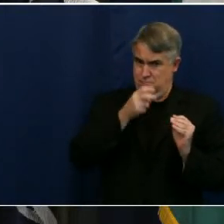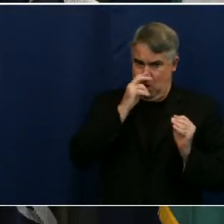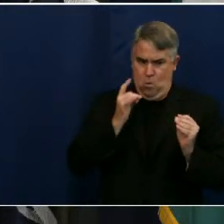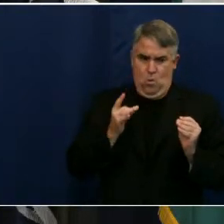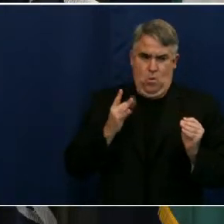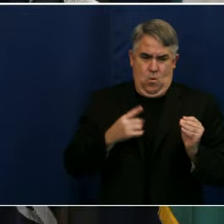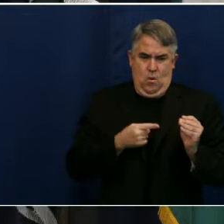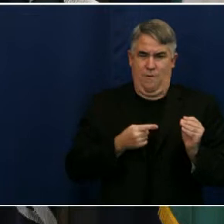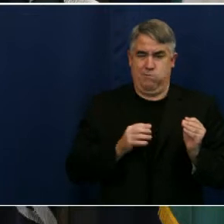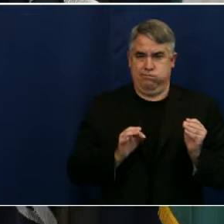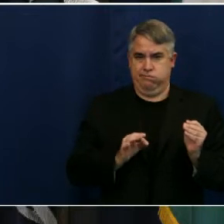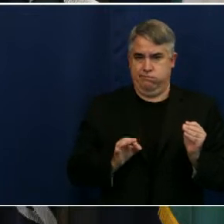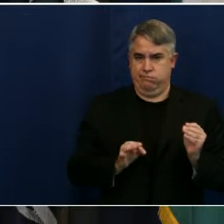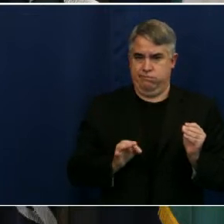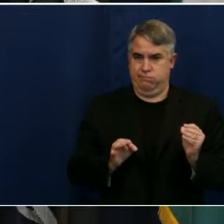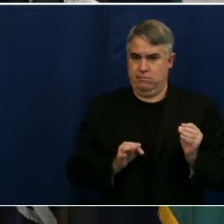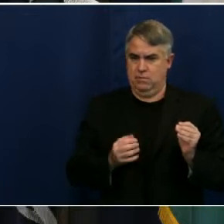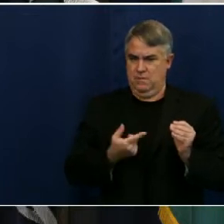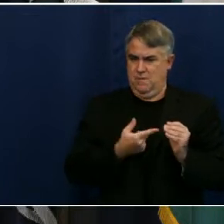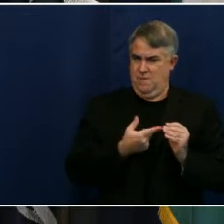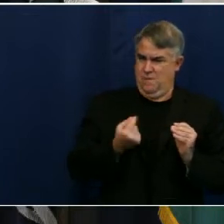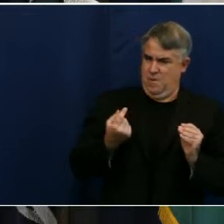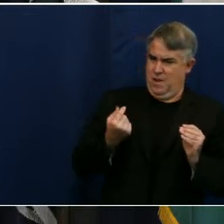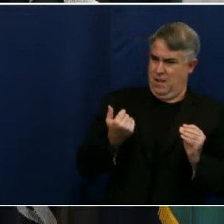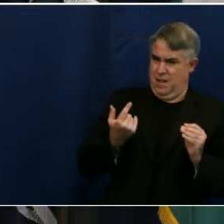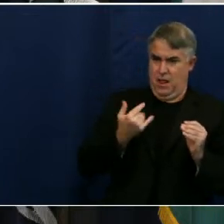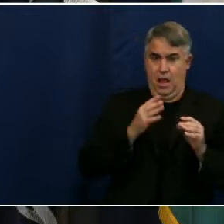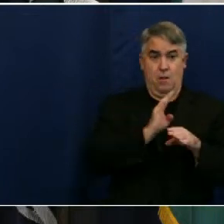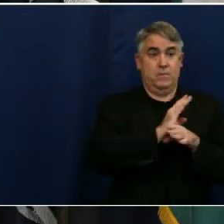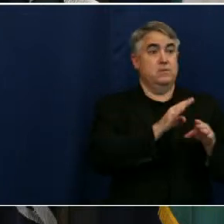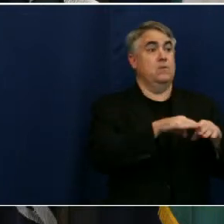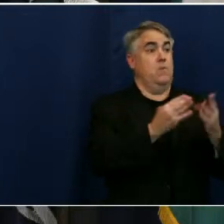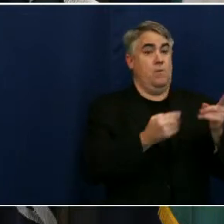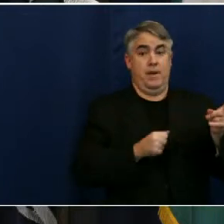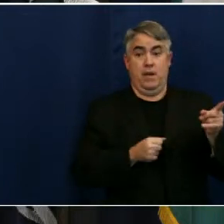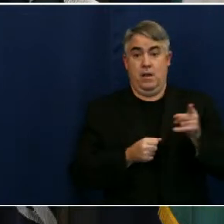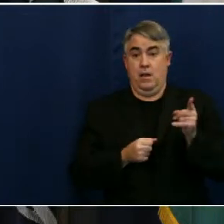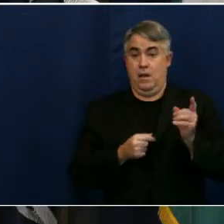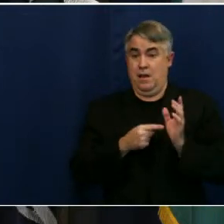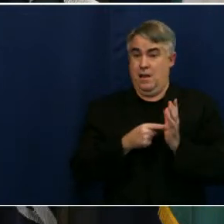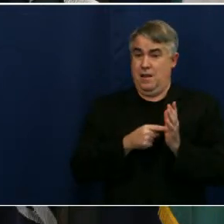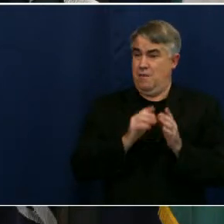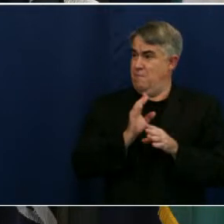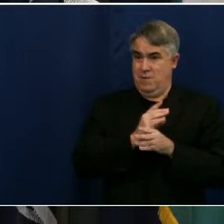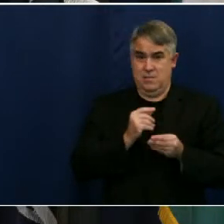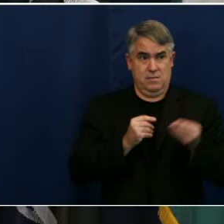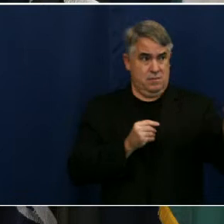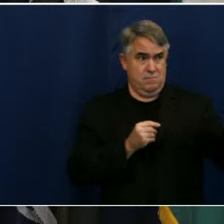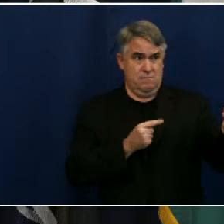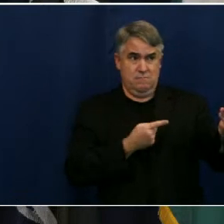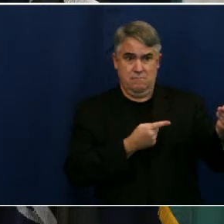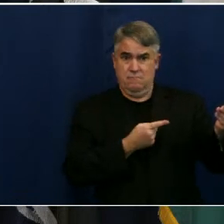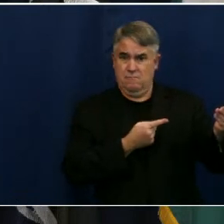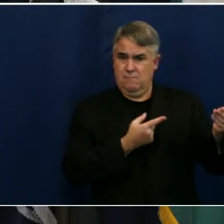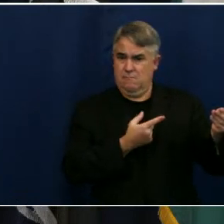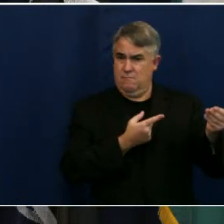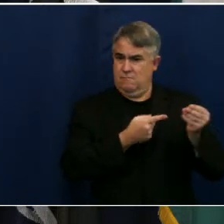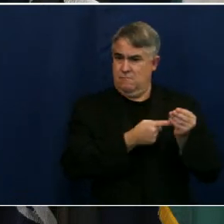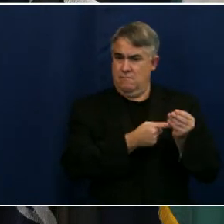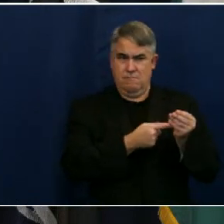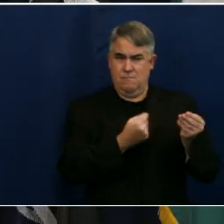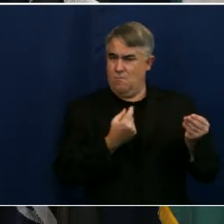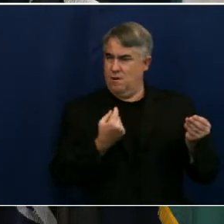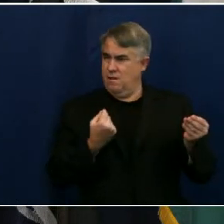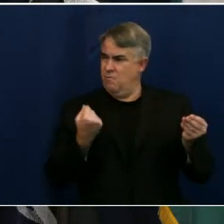can reopen, or will they still be punished for being open for outdoor dining when it